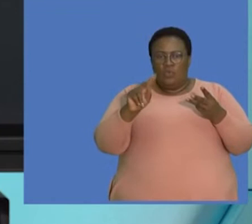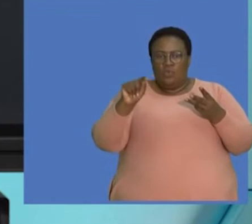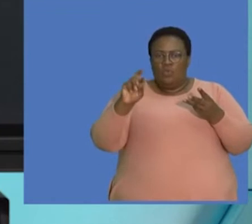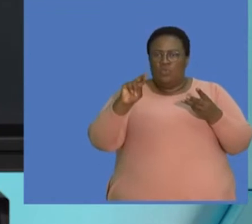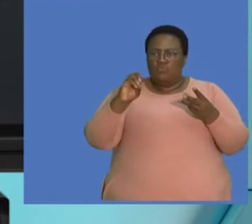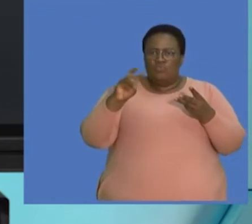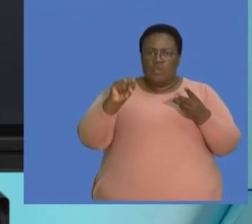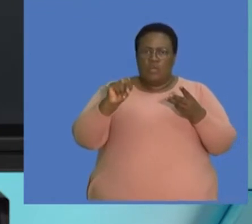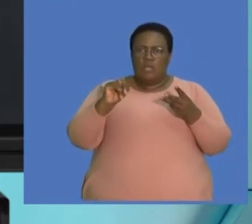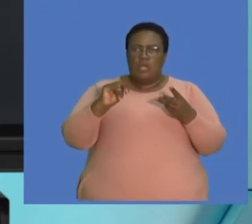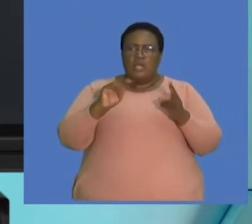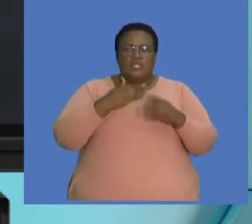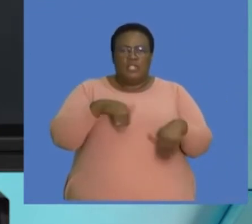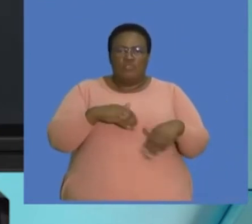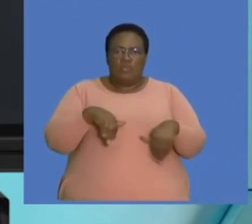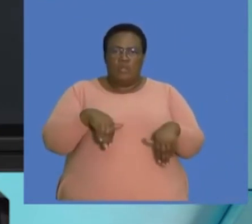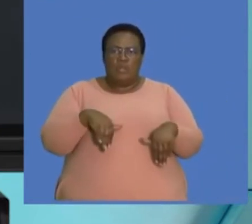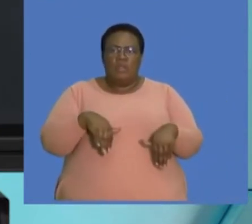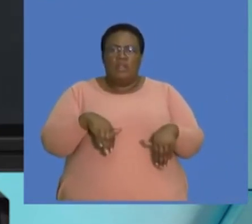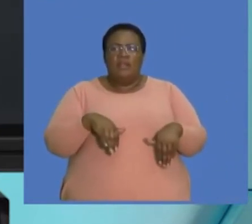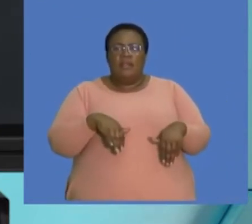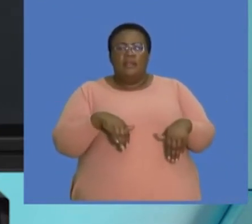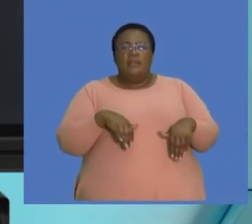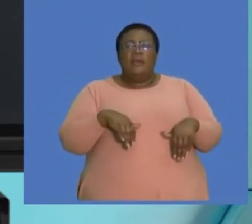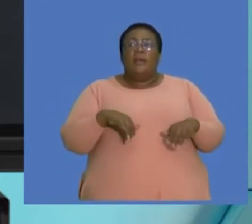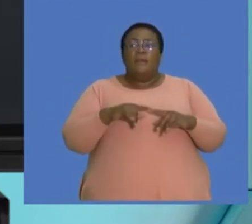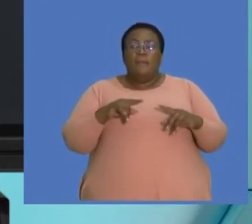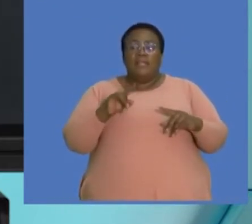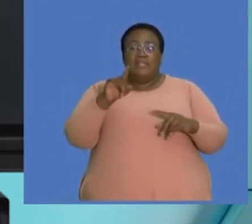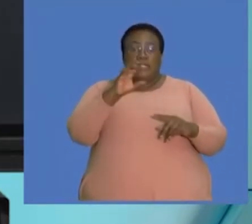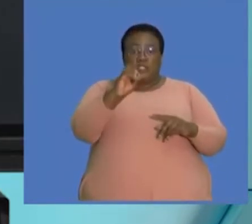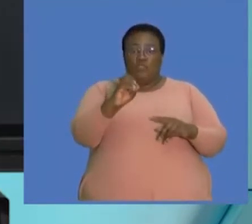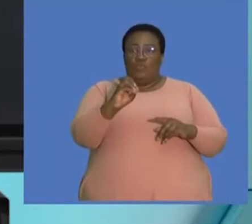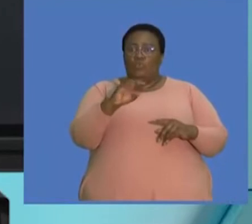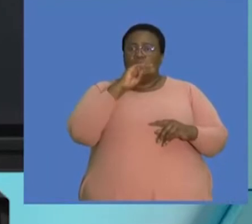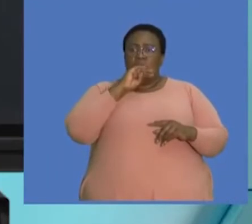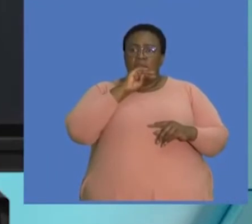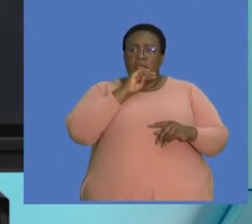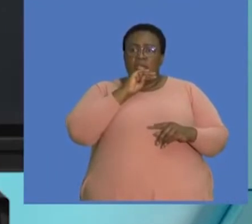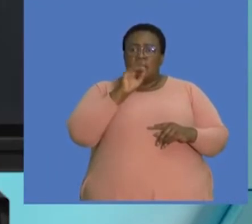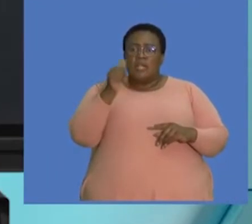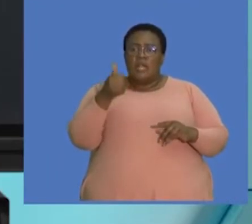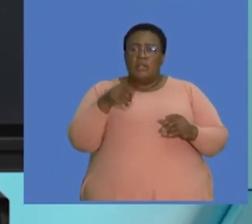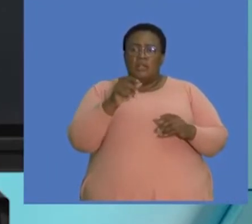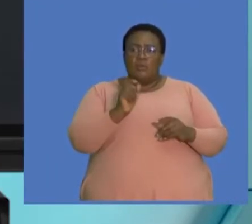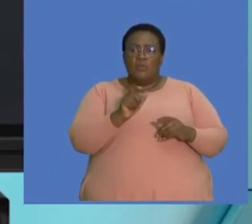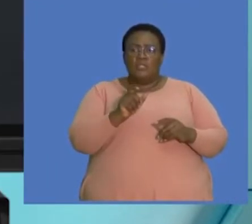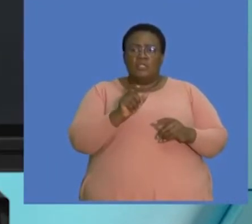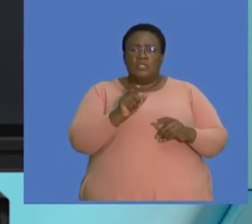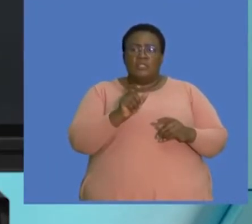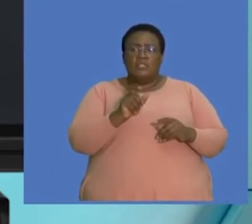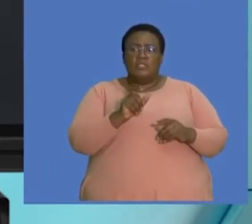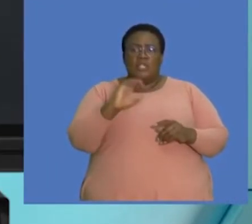charges equals the number of negative charges, the net charge is zero. But wait a minute, does it exactly mean that, in other